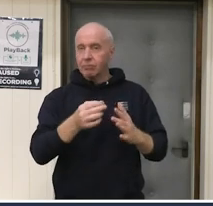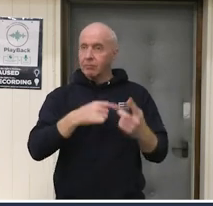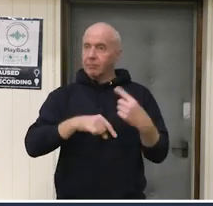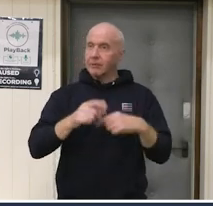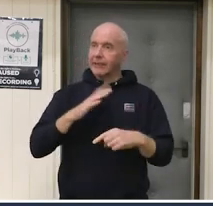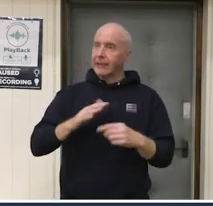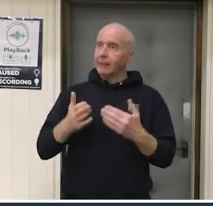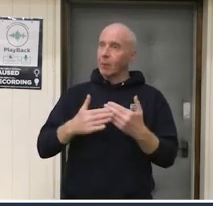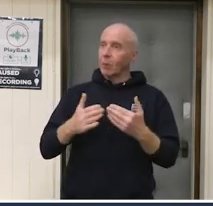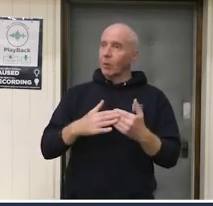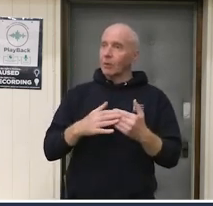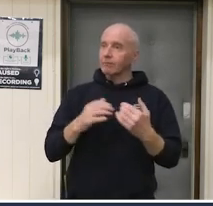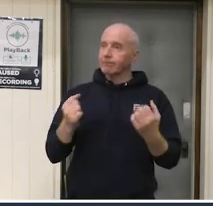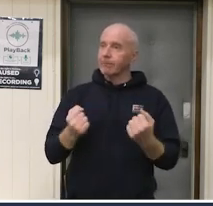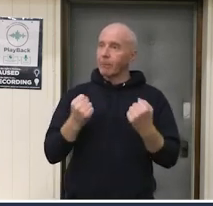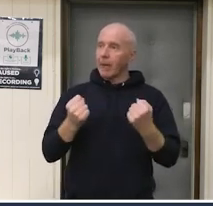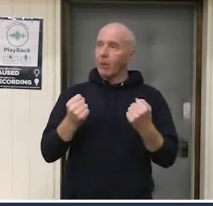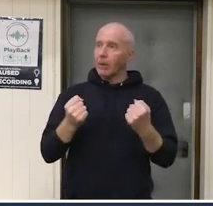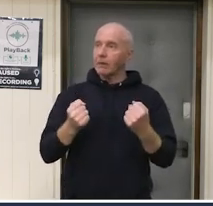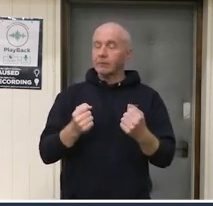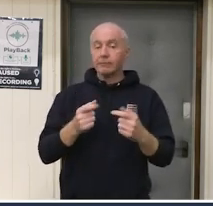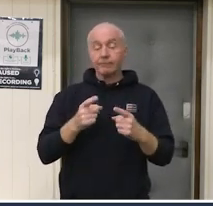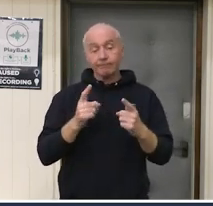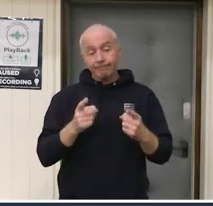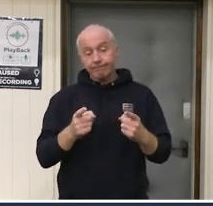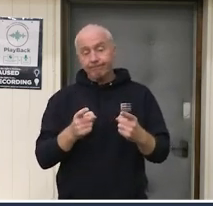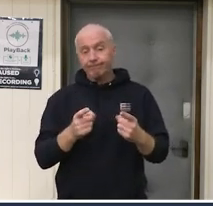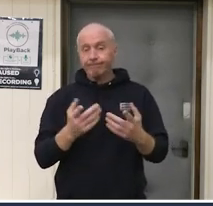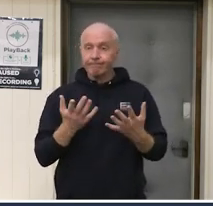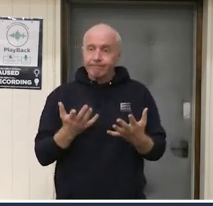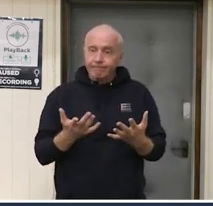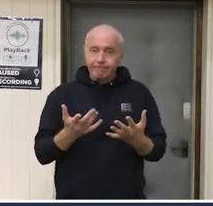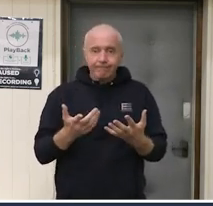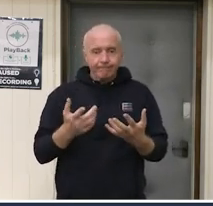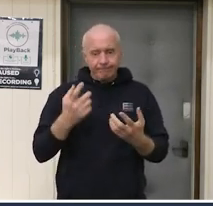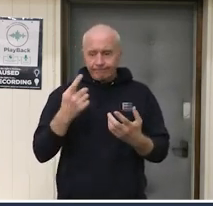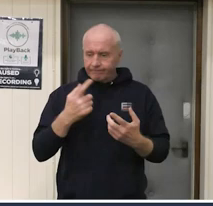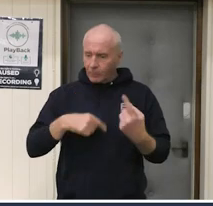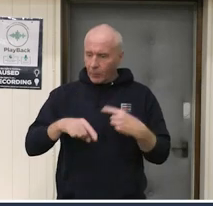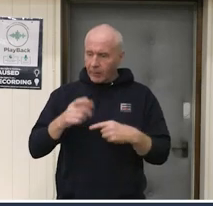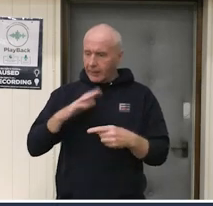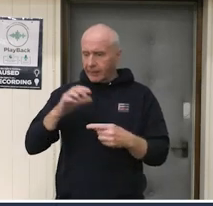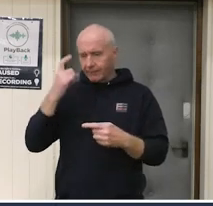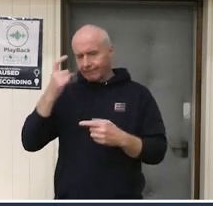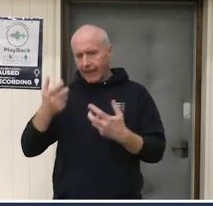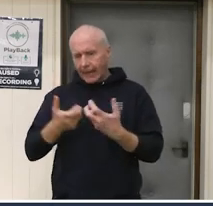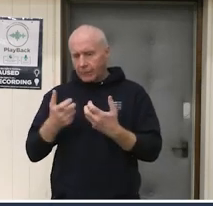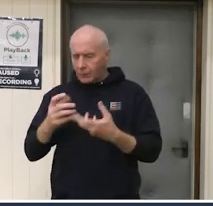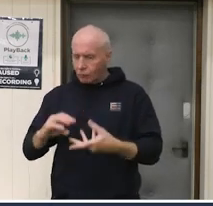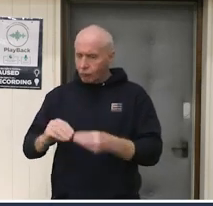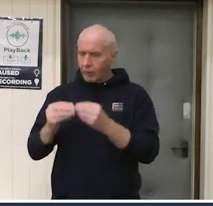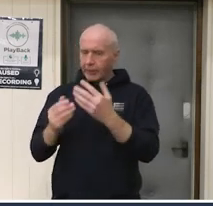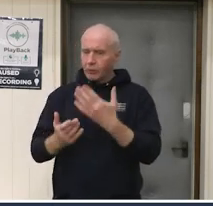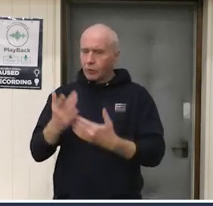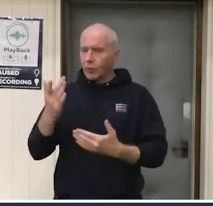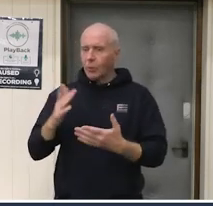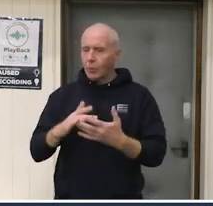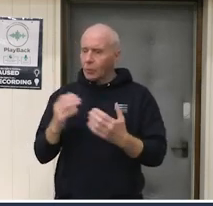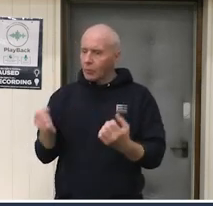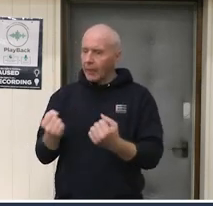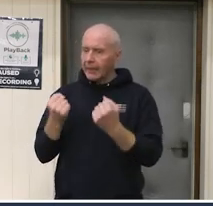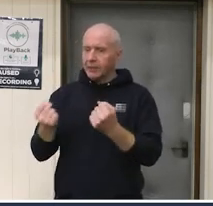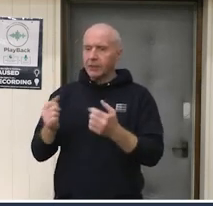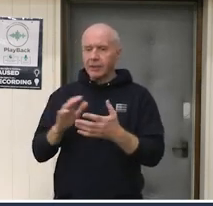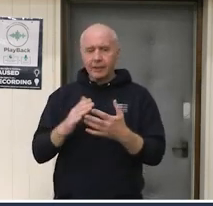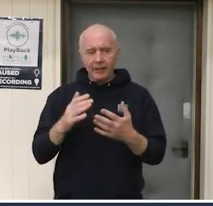And the unfortunate problem is, unless we do something about how we generate energy with new and innovative sources,